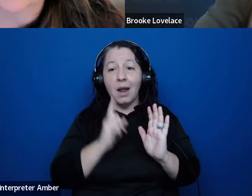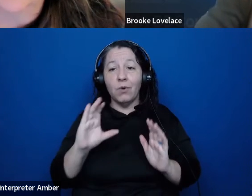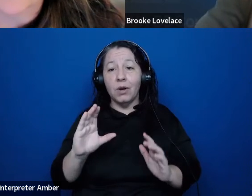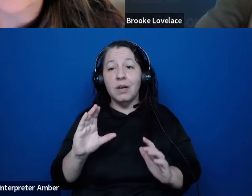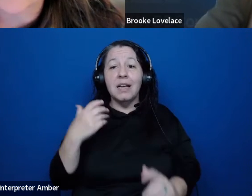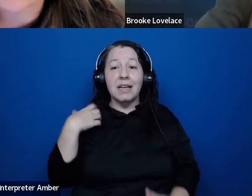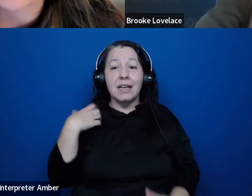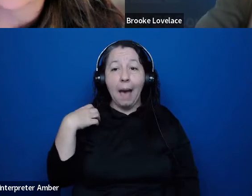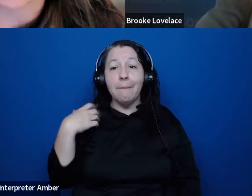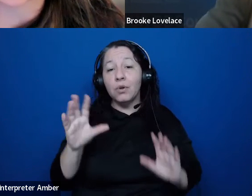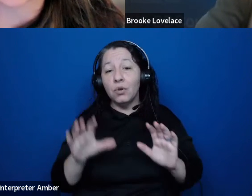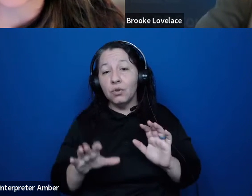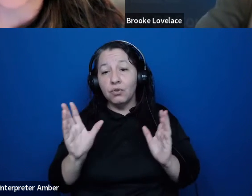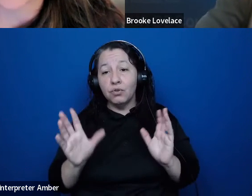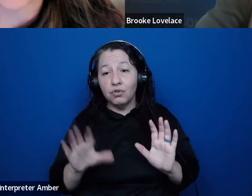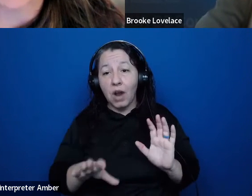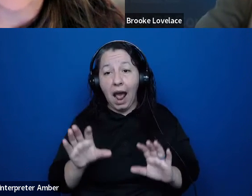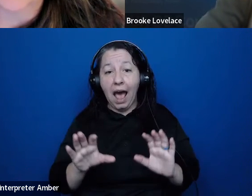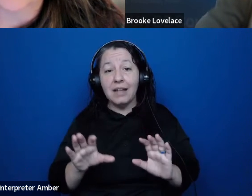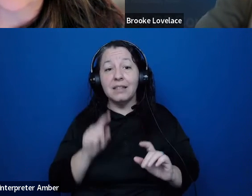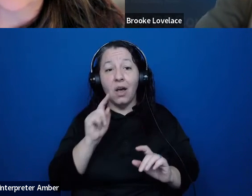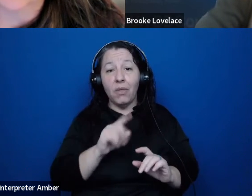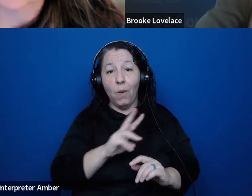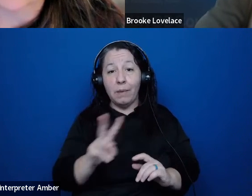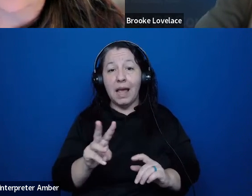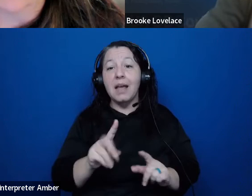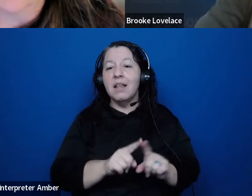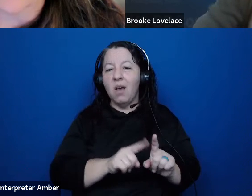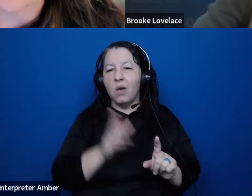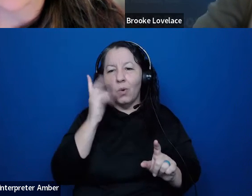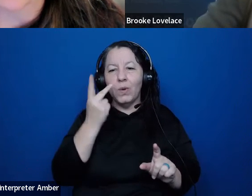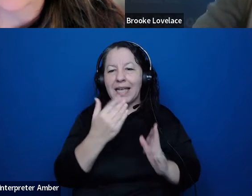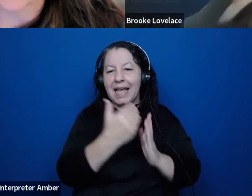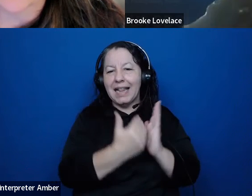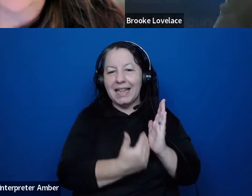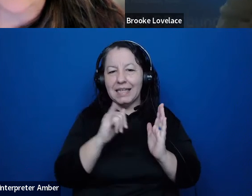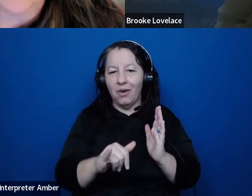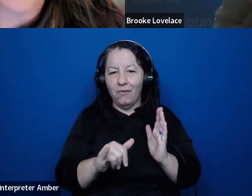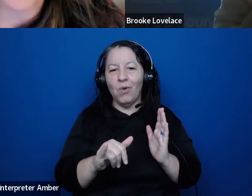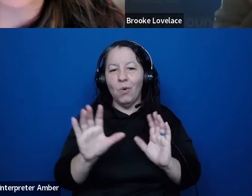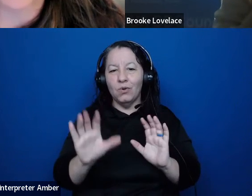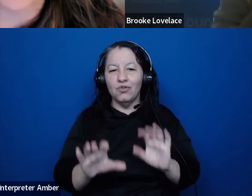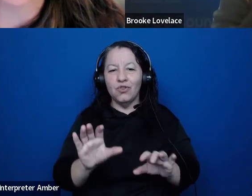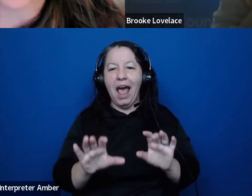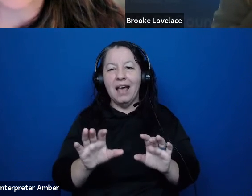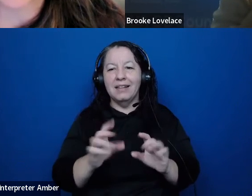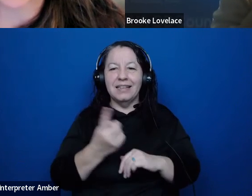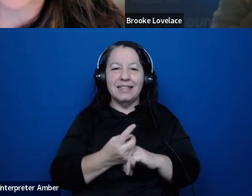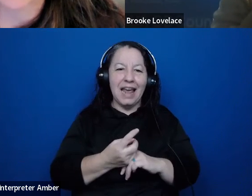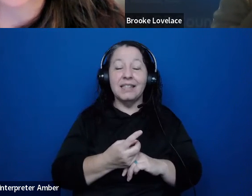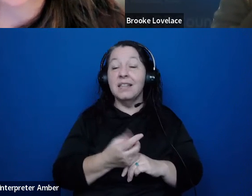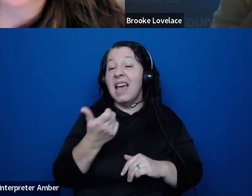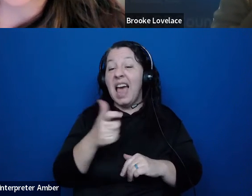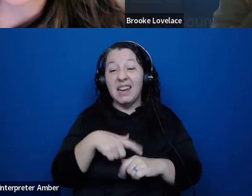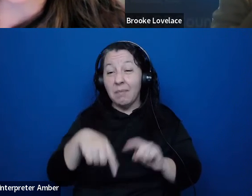There's under events that the Capitol chats will also be listed. So you'll find all that kind of information. If at any time you can't find